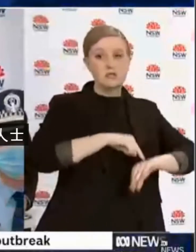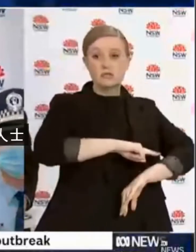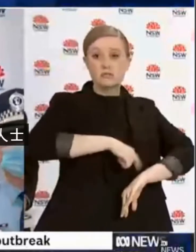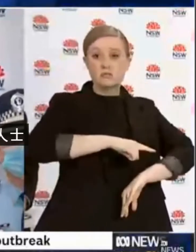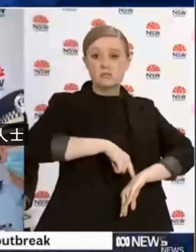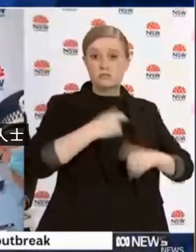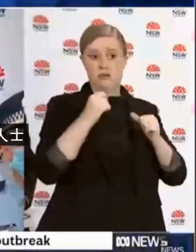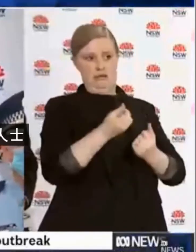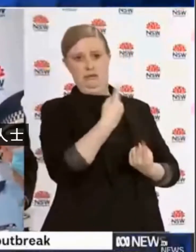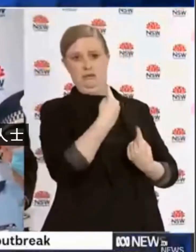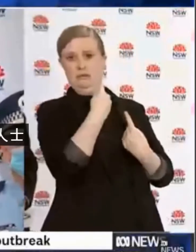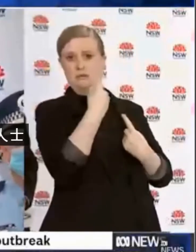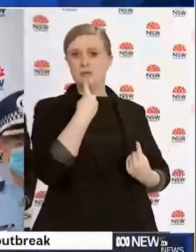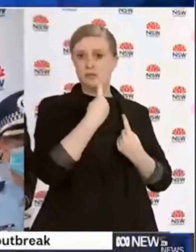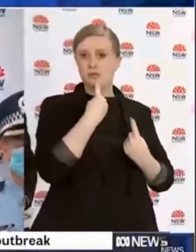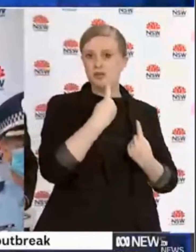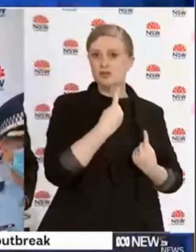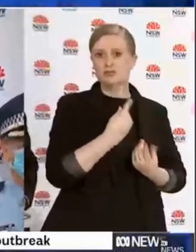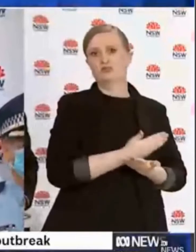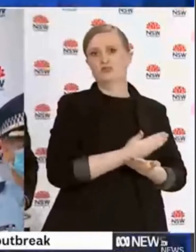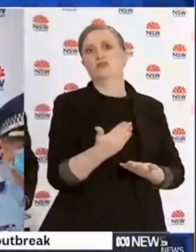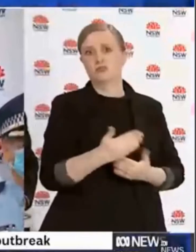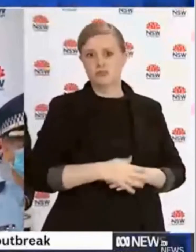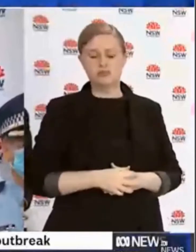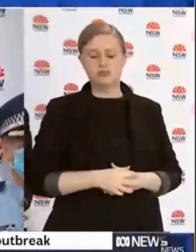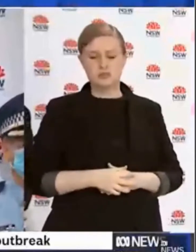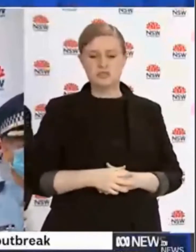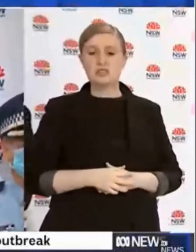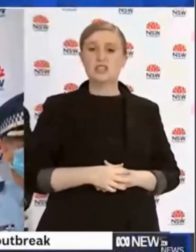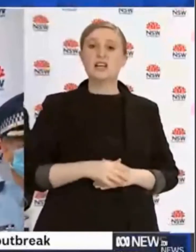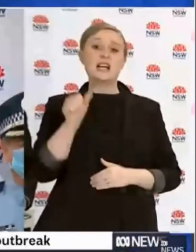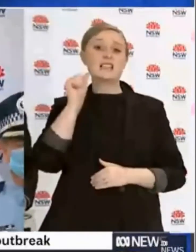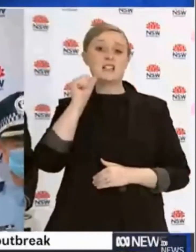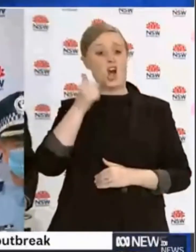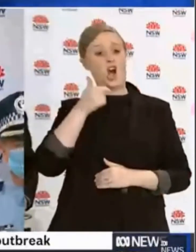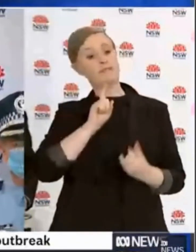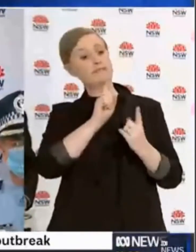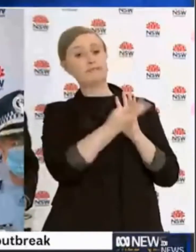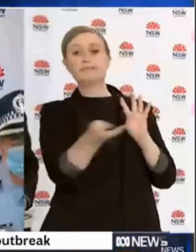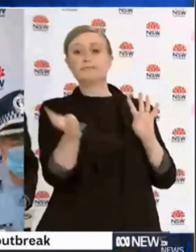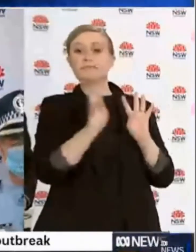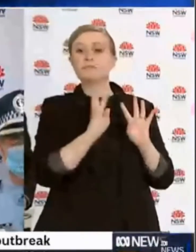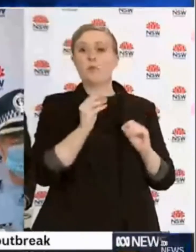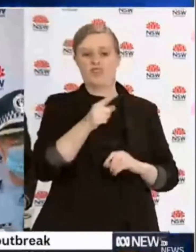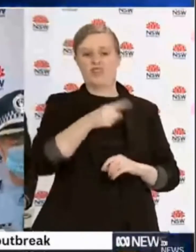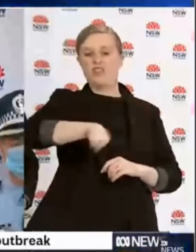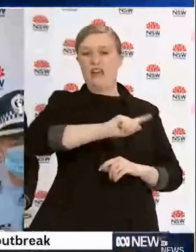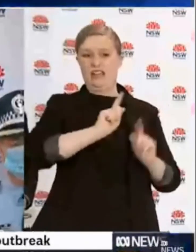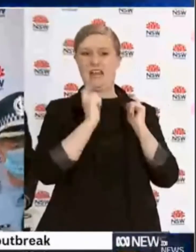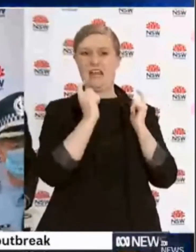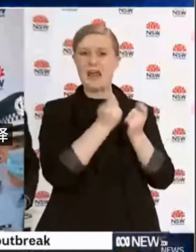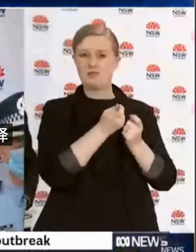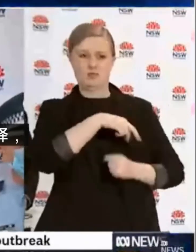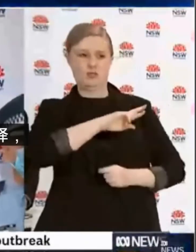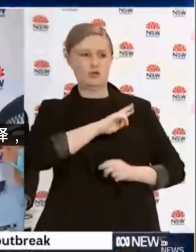tracer team and the case interviewers. What they were indicating was that translation is an issue for us. We need to have